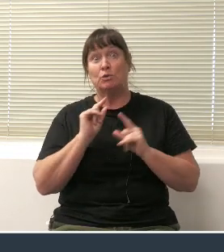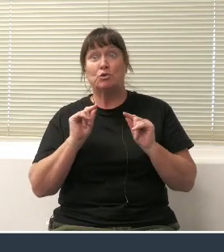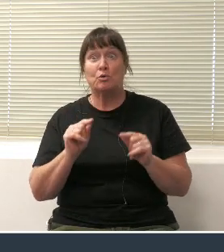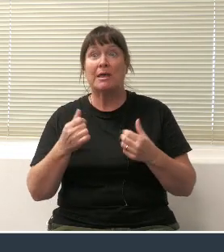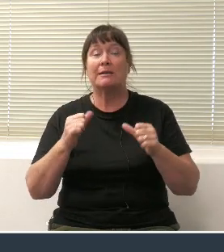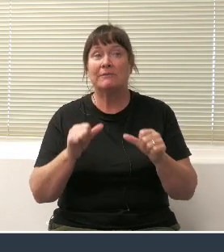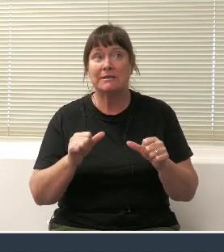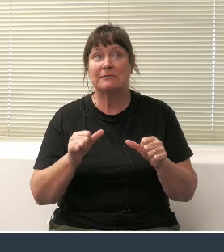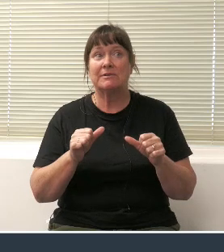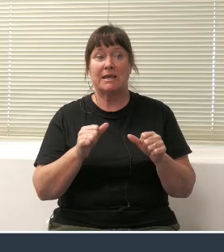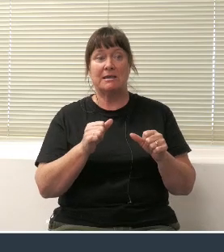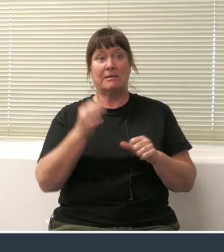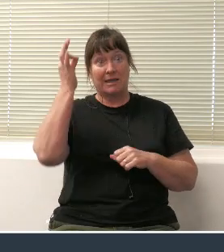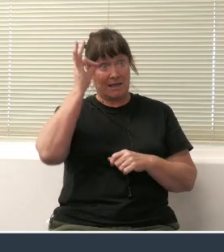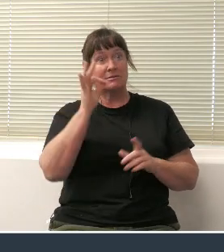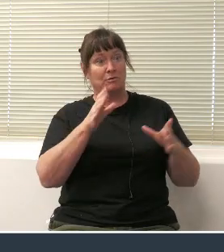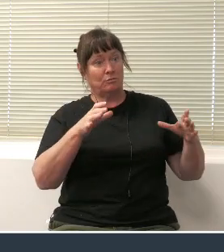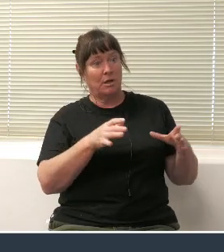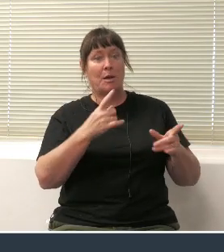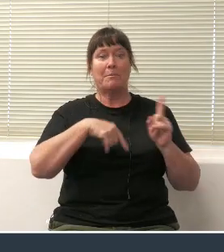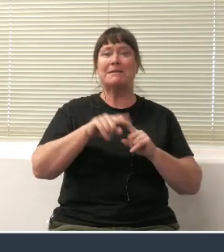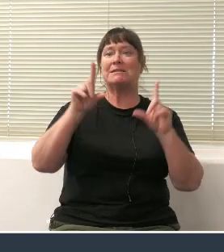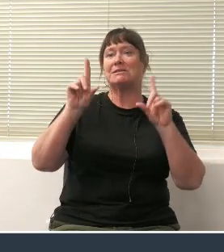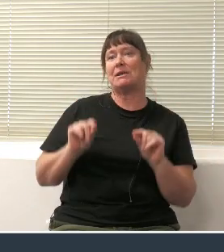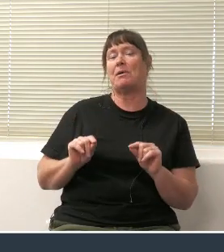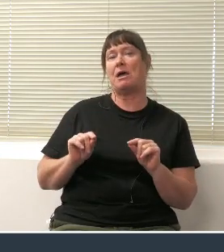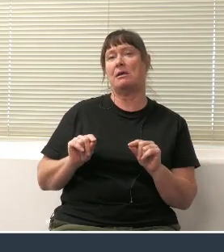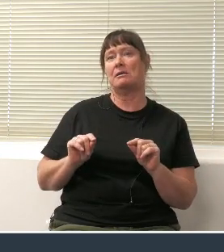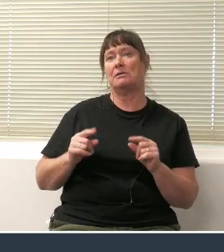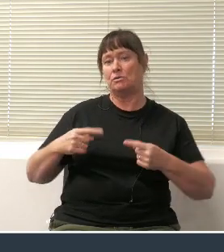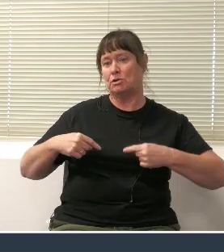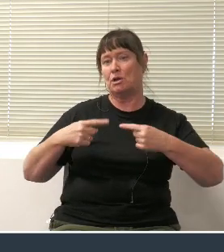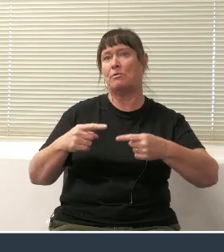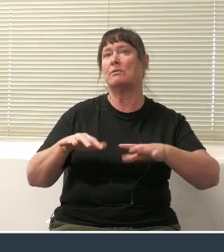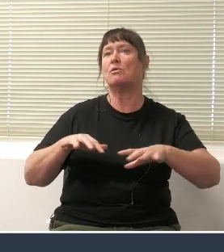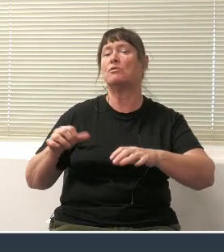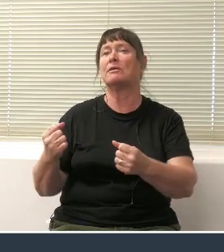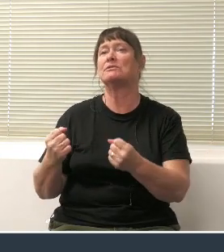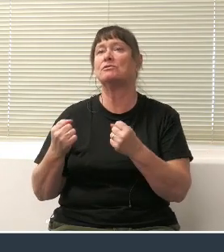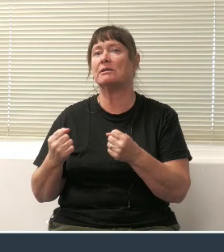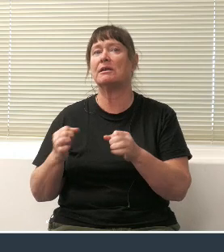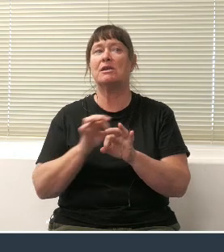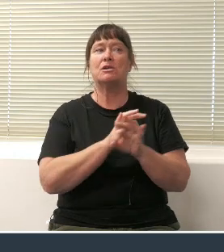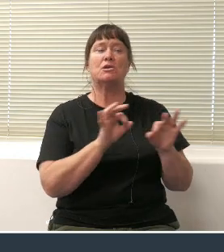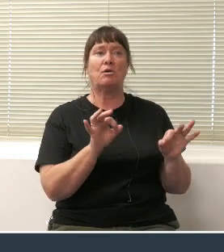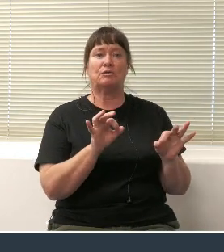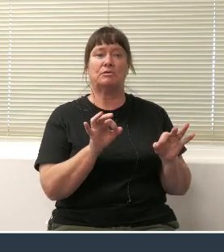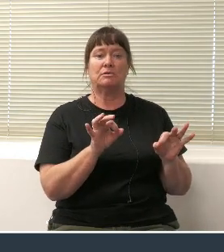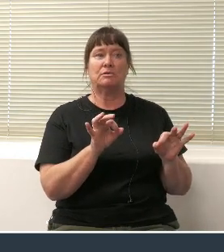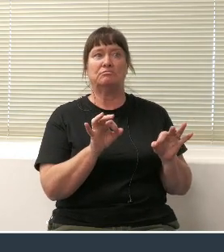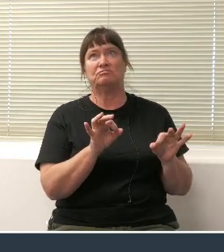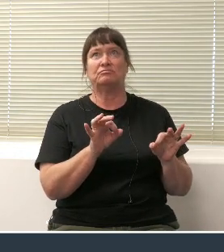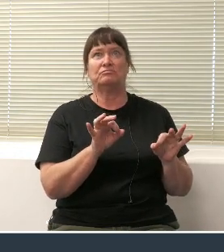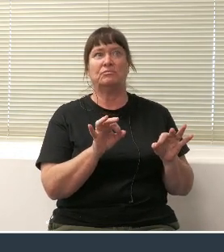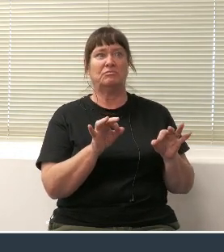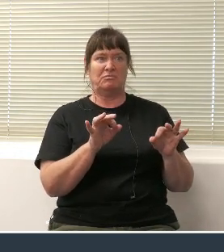way internally ourselves, but also it is cheaper for us to go ahead with earthquake strengthening rather than any other, for